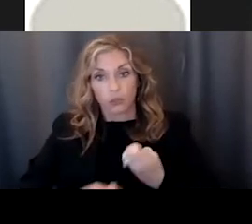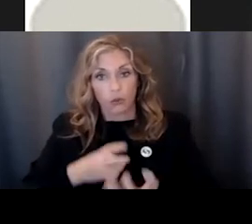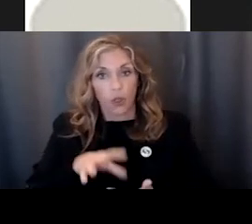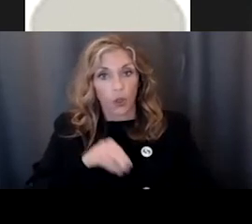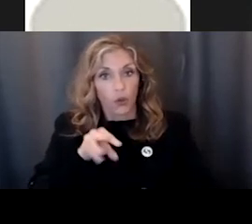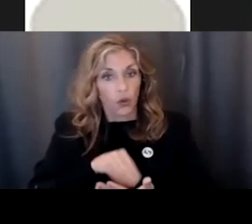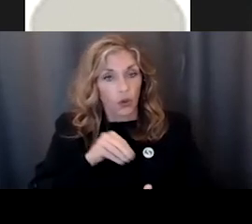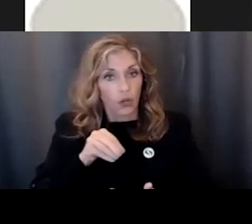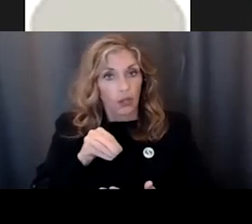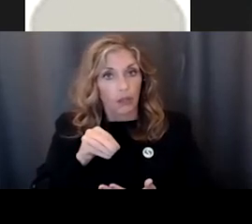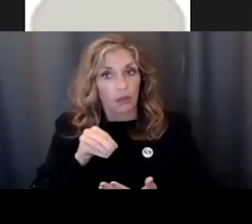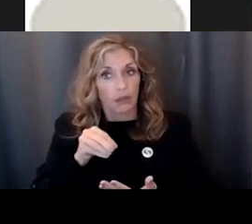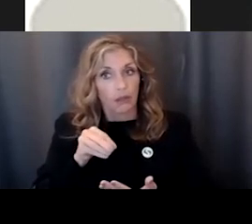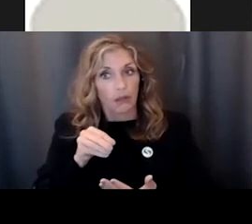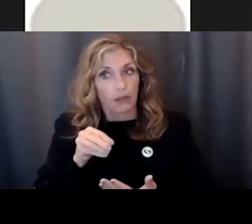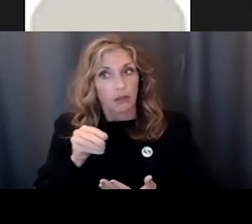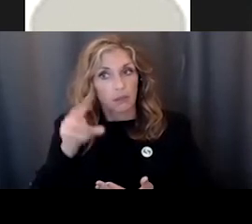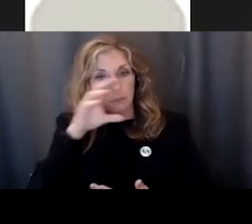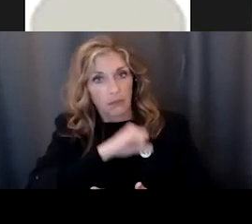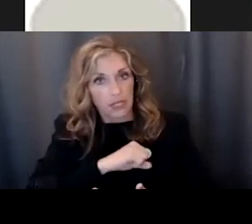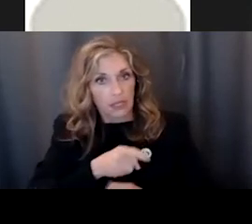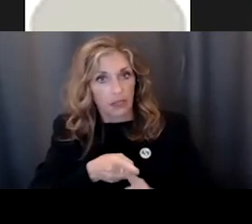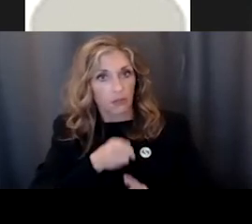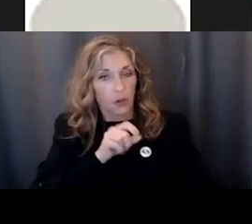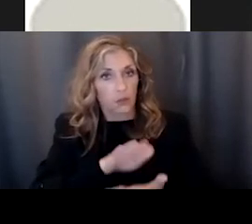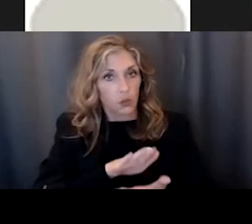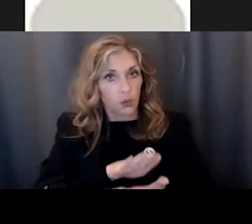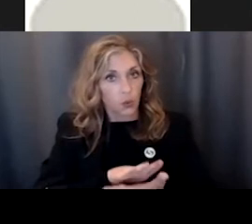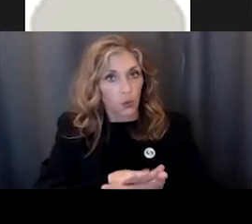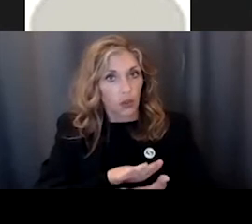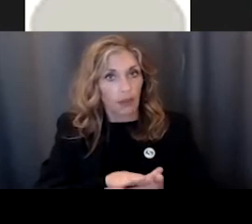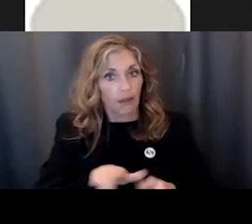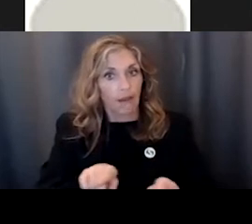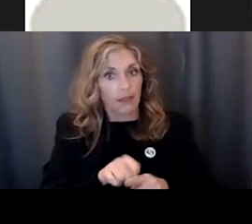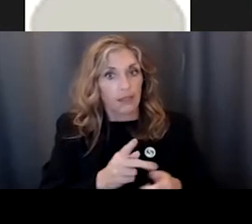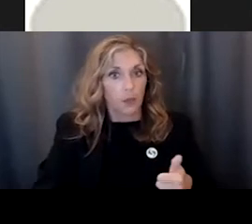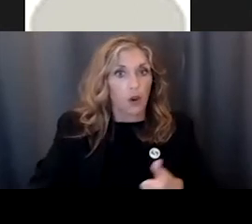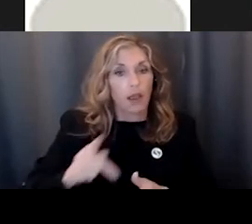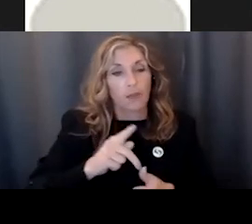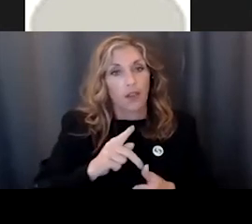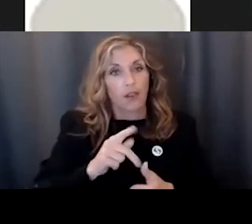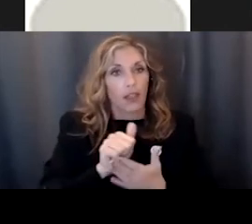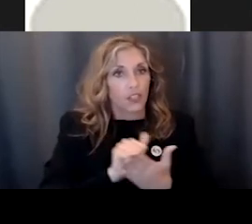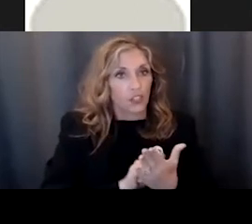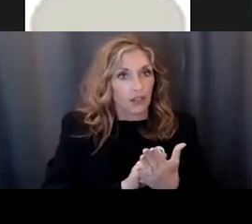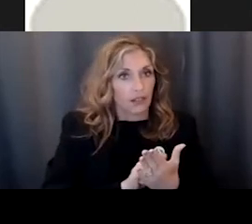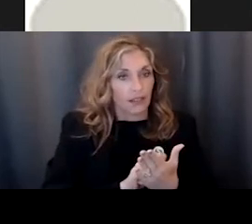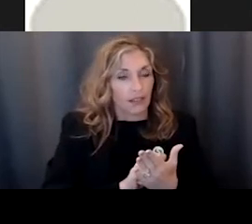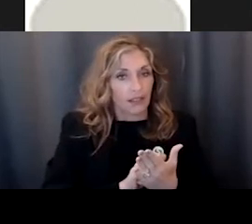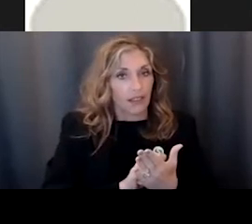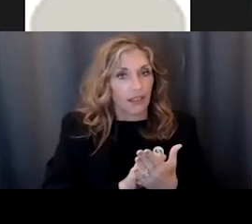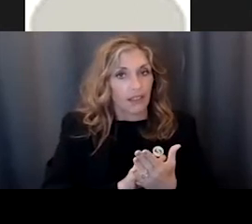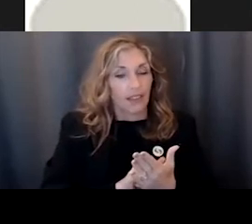of missing from schooling as the primary agenda. It's not the primary agenda, it's recognized as